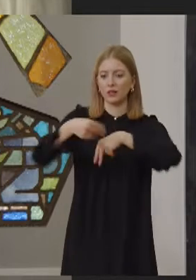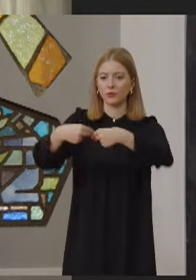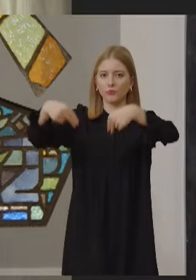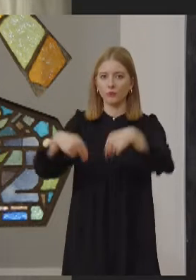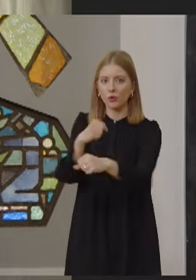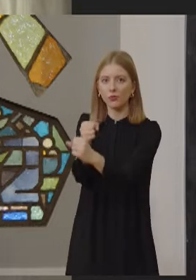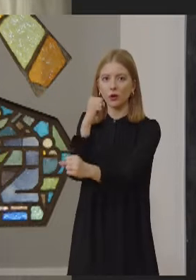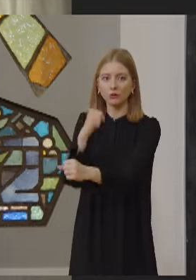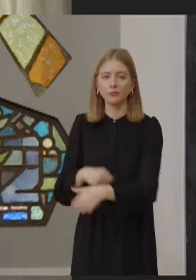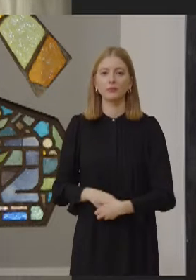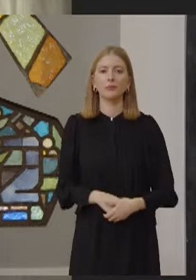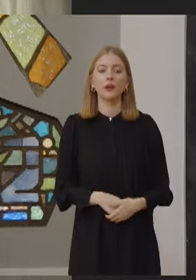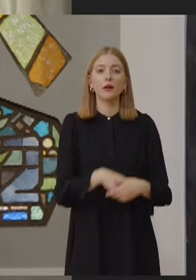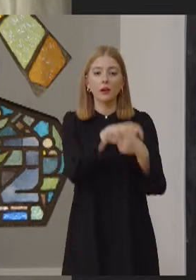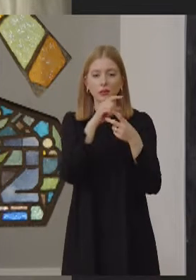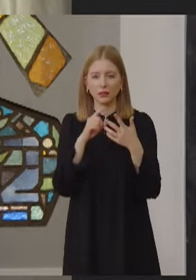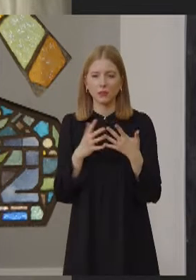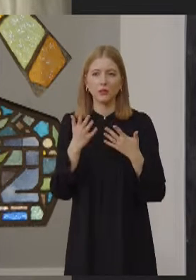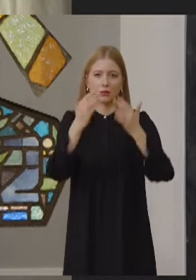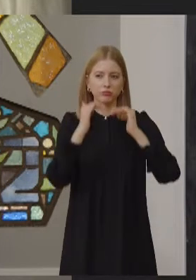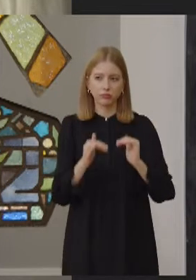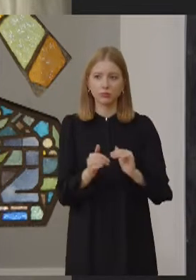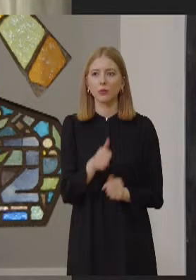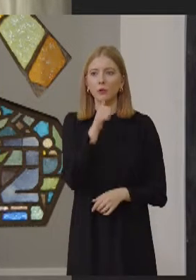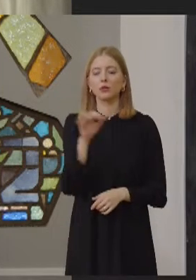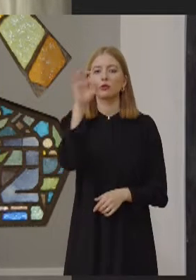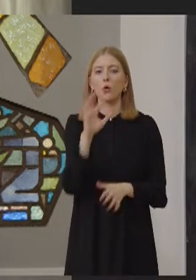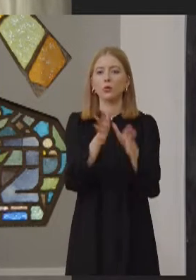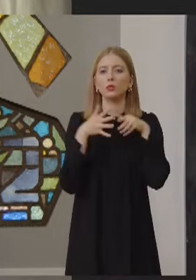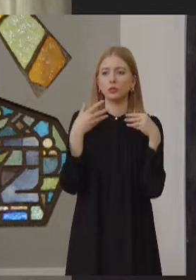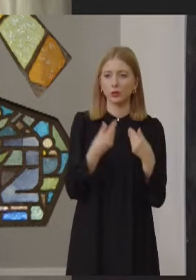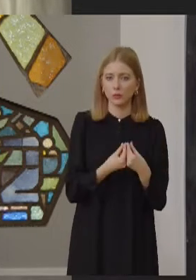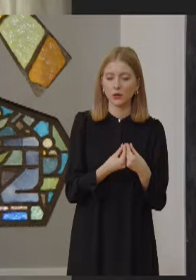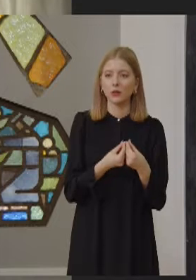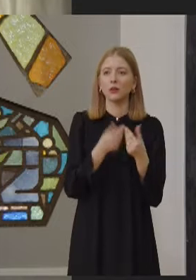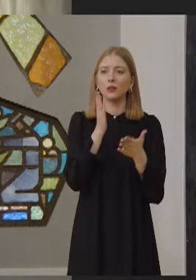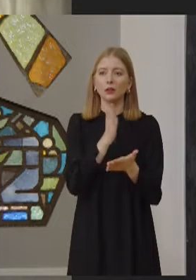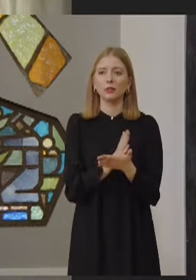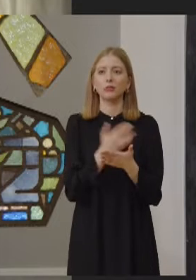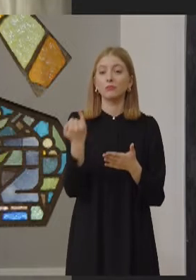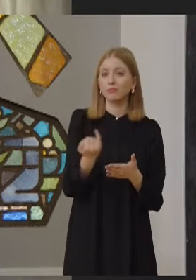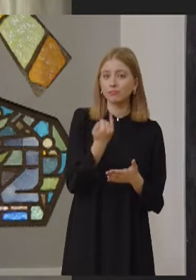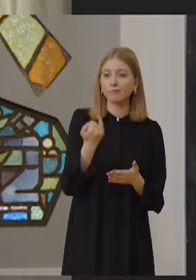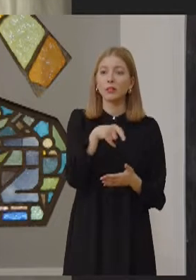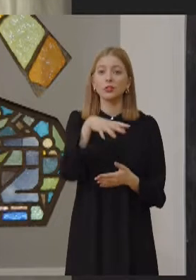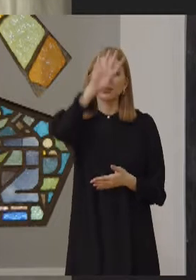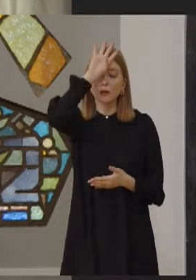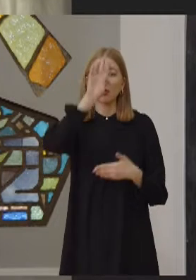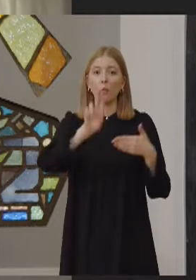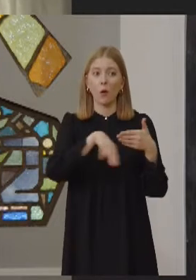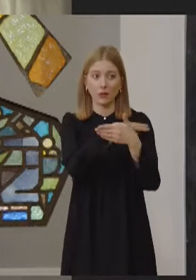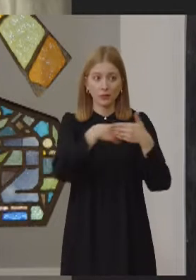While the convention itself only talks about the prevention of forced marriages, it